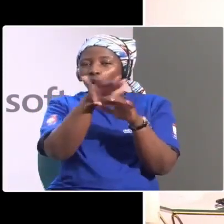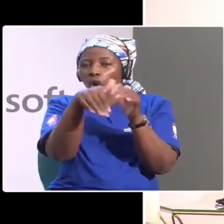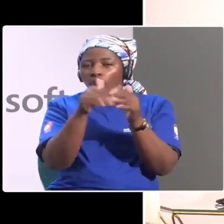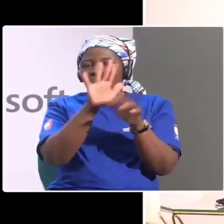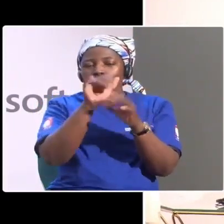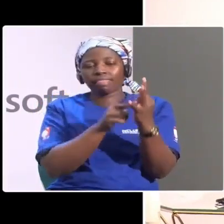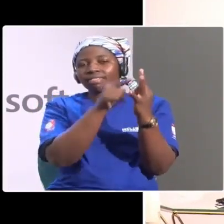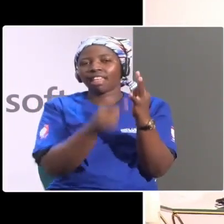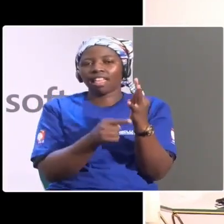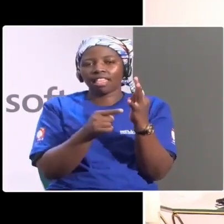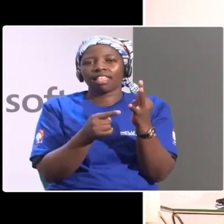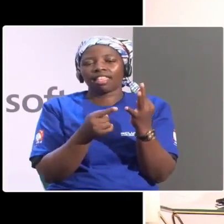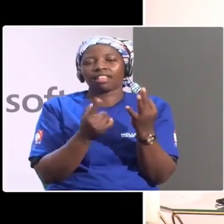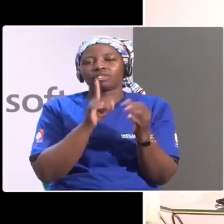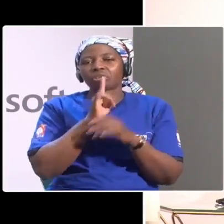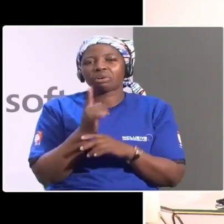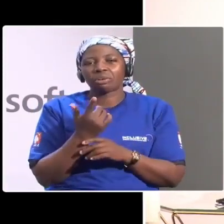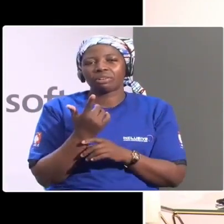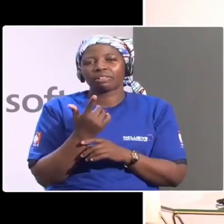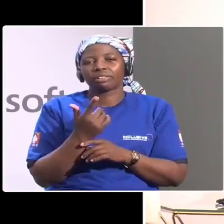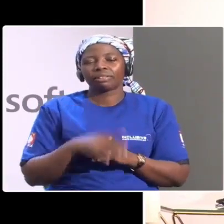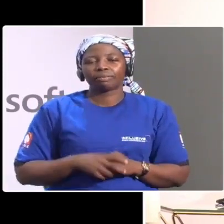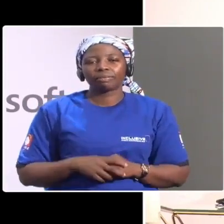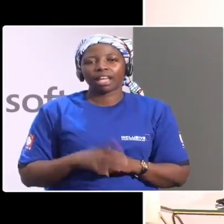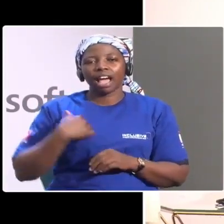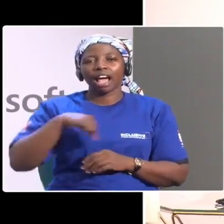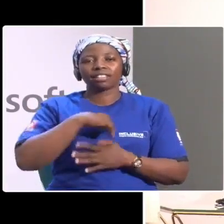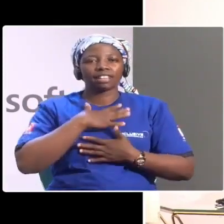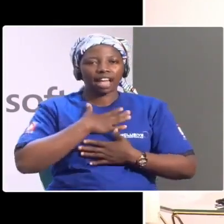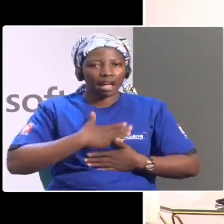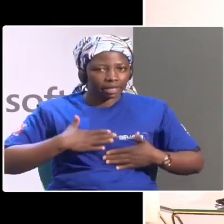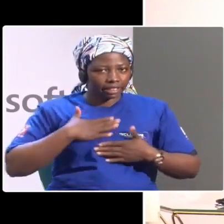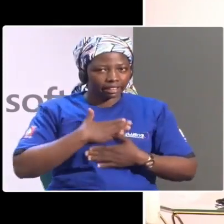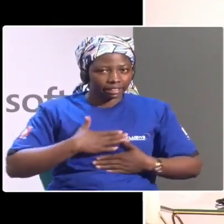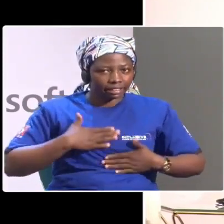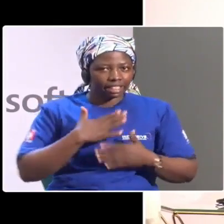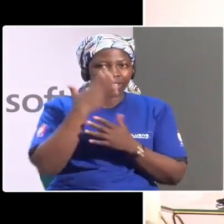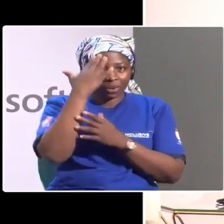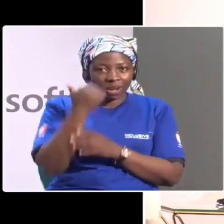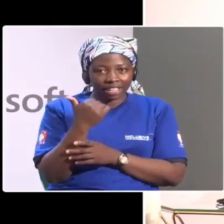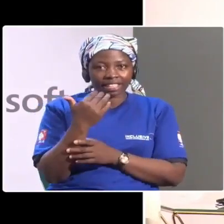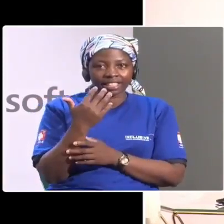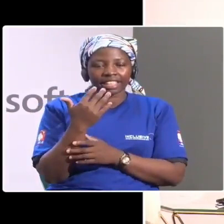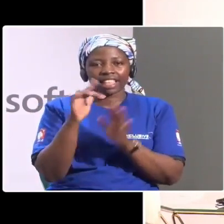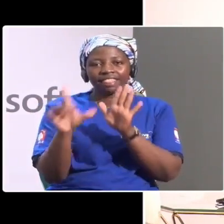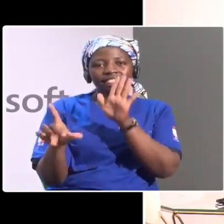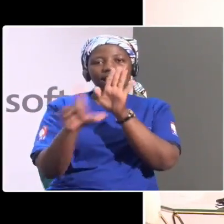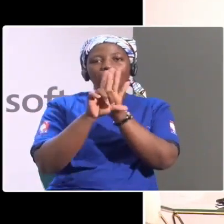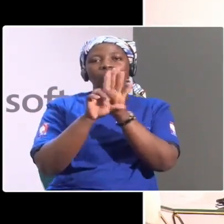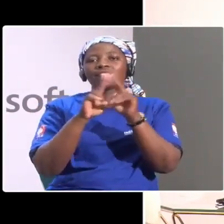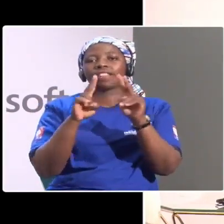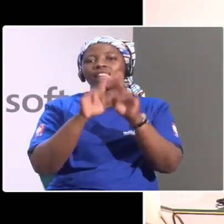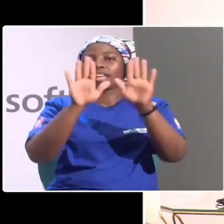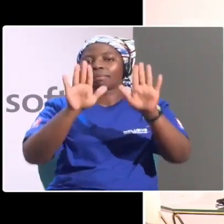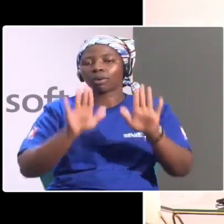of these fundamental rights. And therefore, we appreciate why the law is important